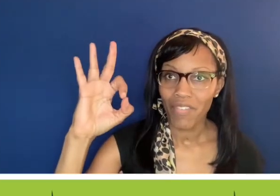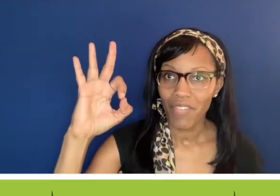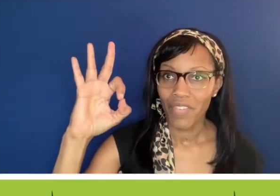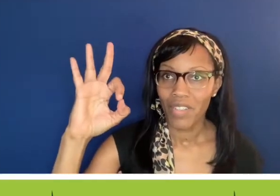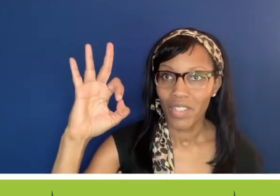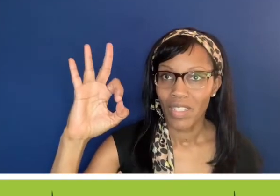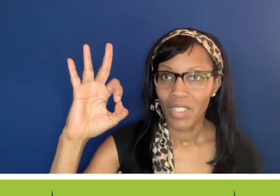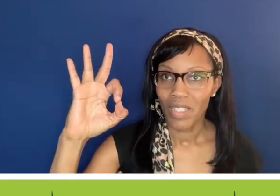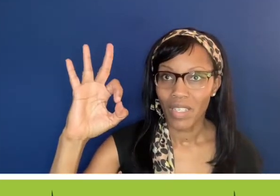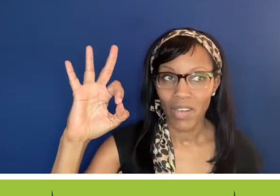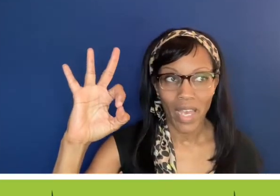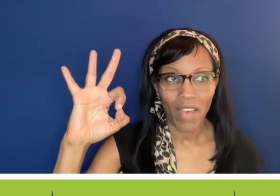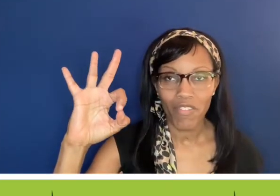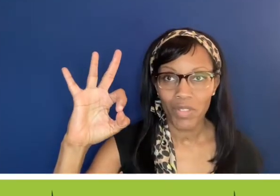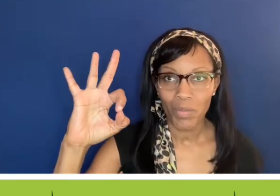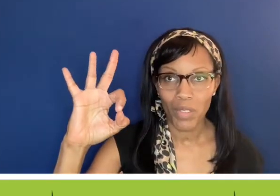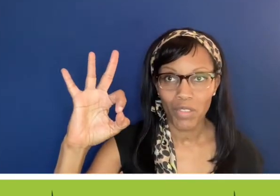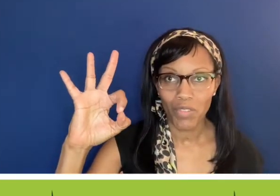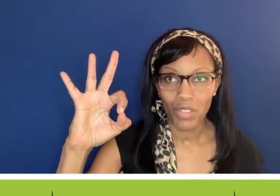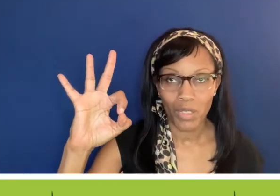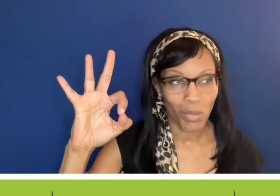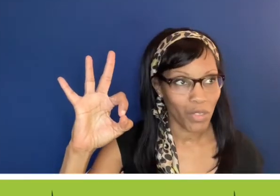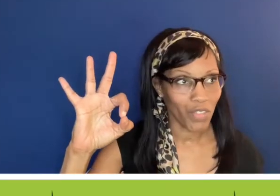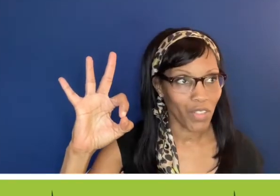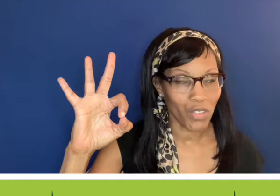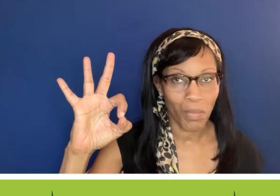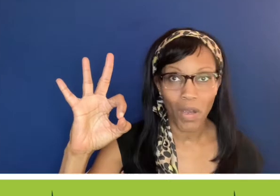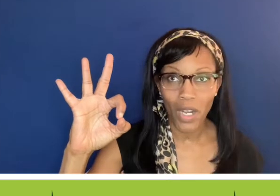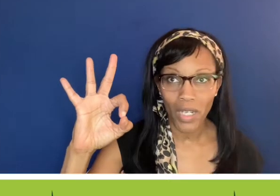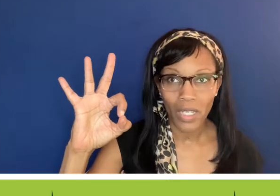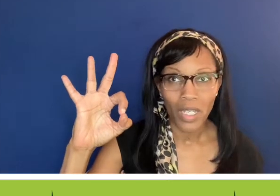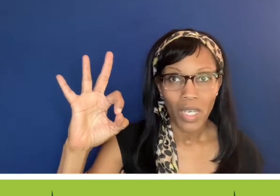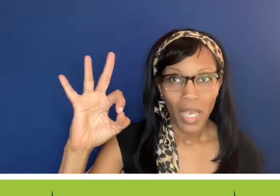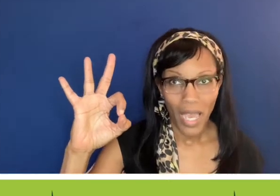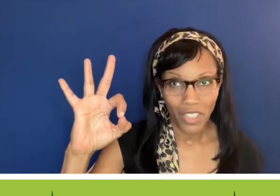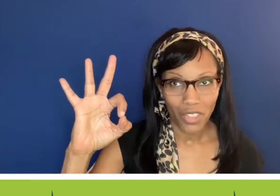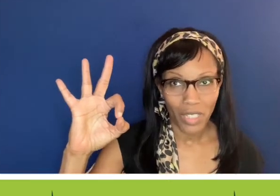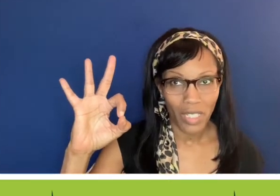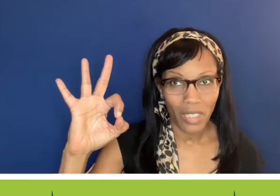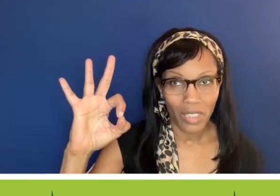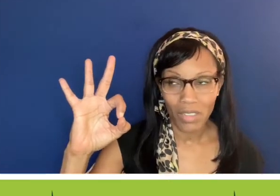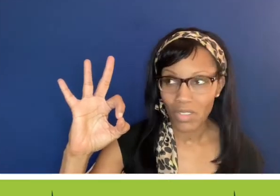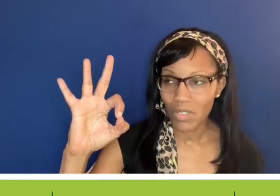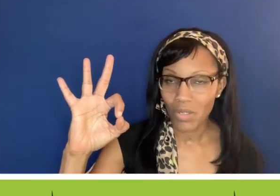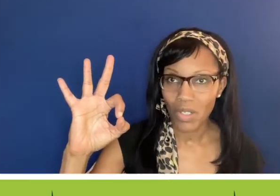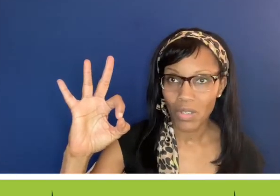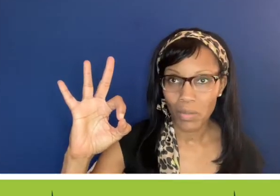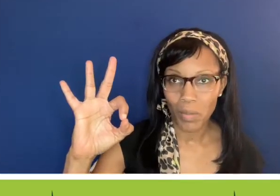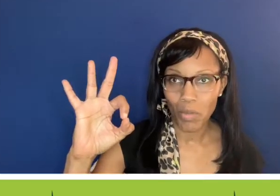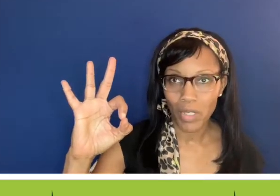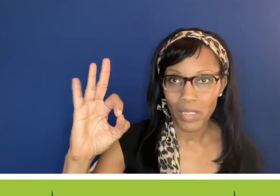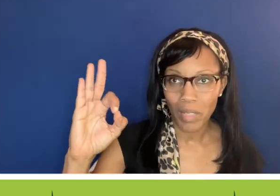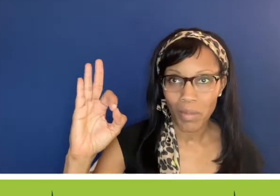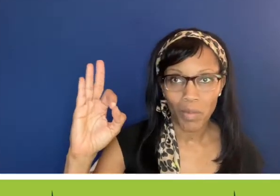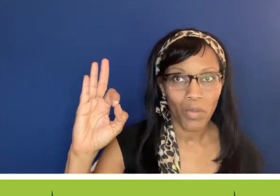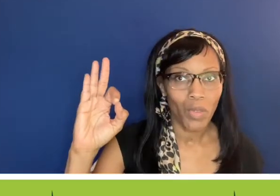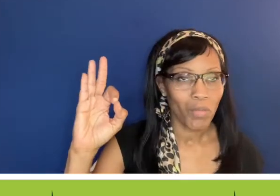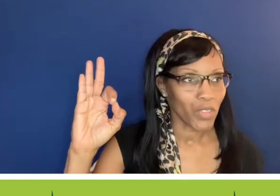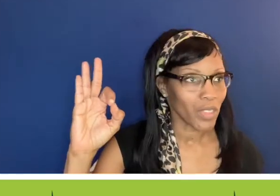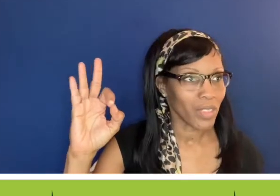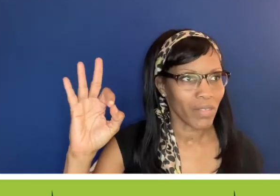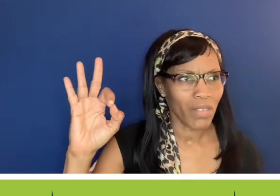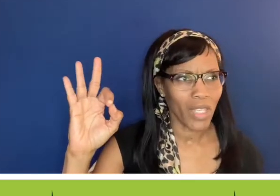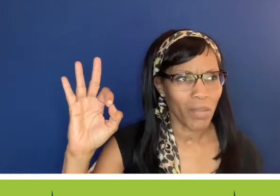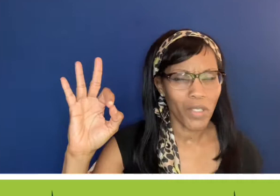F. Letter F. You can spread your fingers apart. Actually, this is a little bit more acceptable.